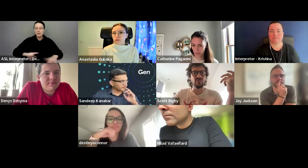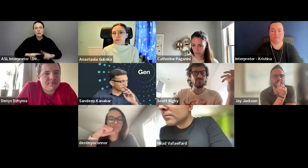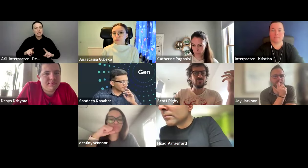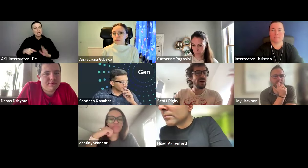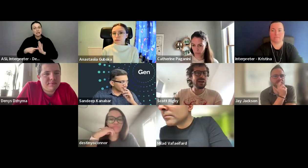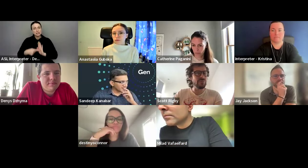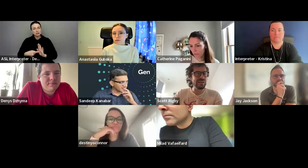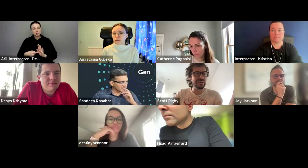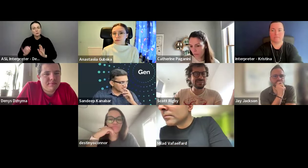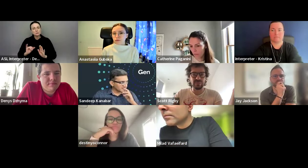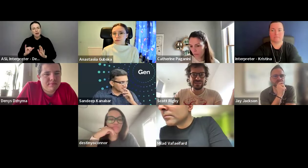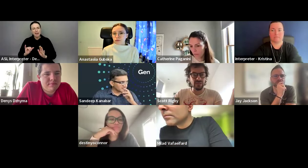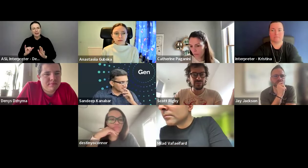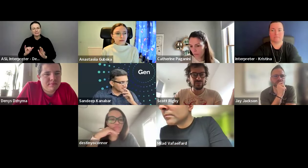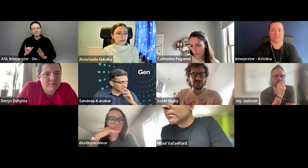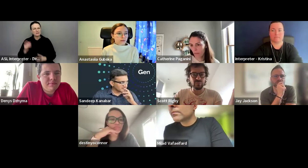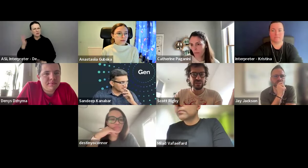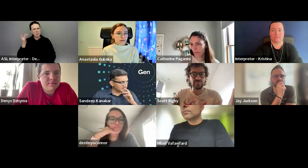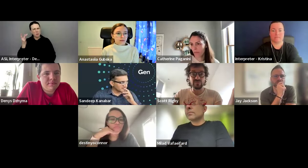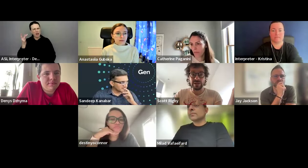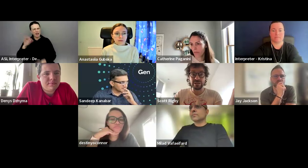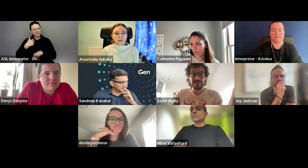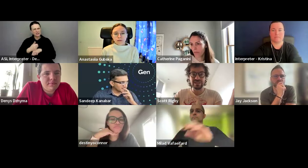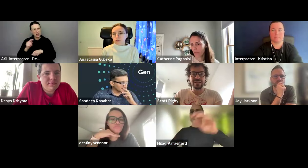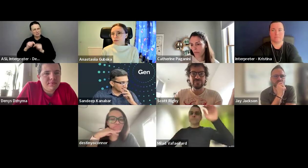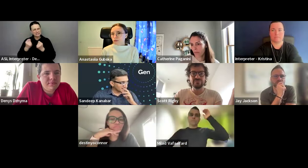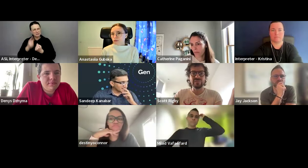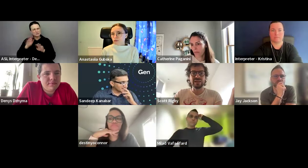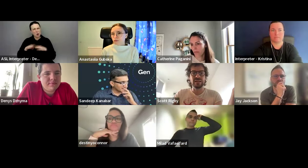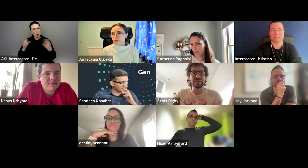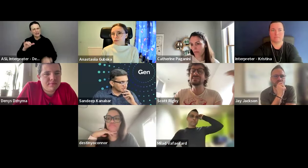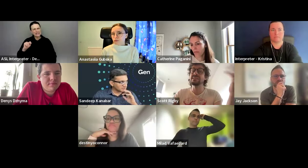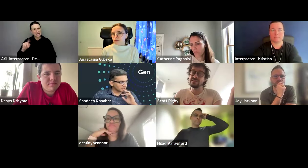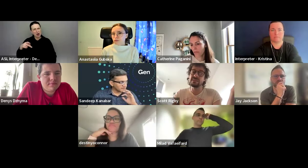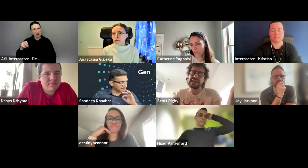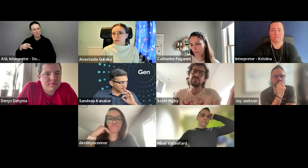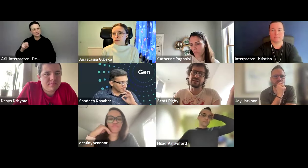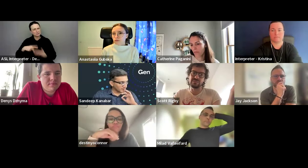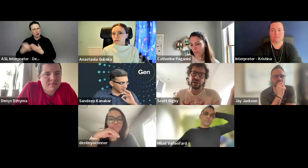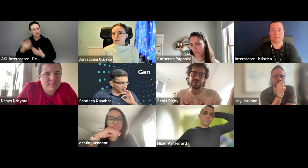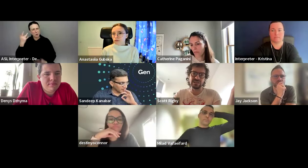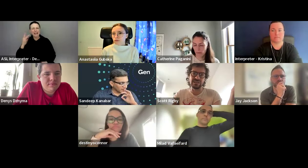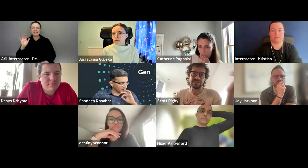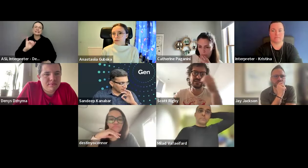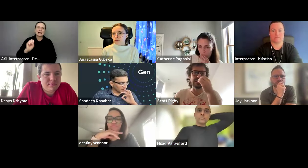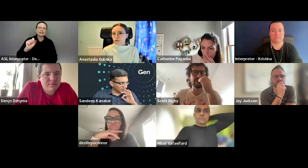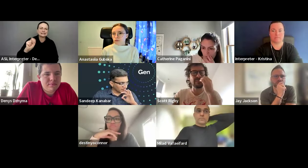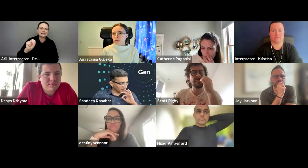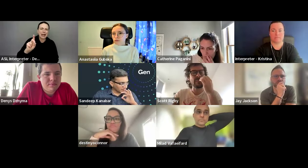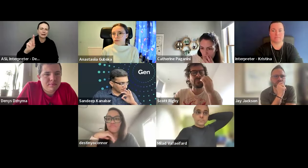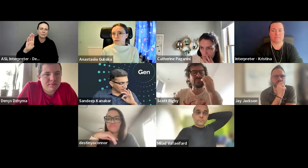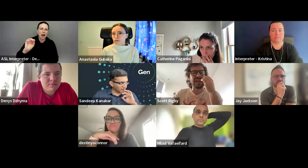like why we set up teams for the Open GitOps project. It's a sandbox project in